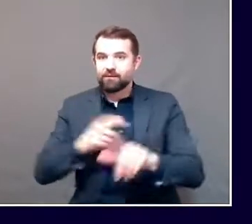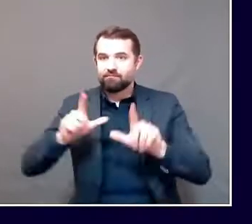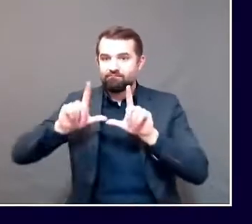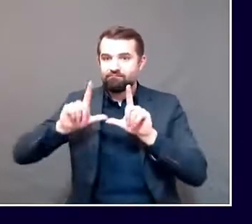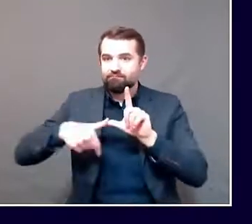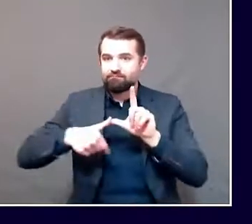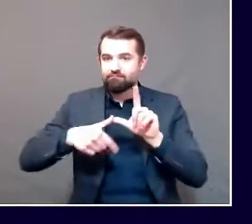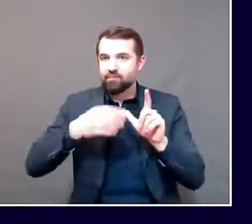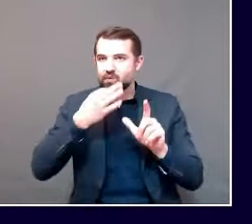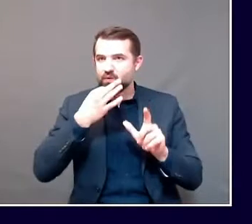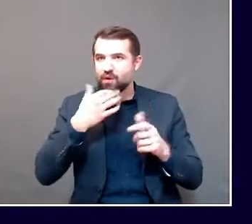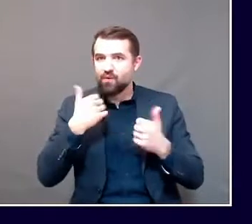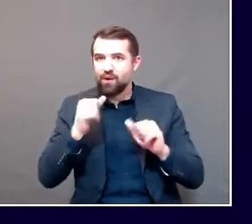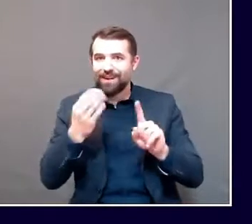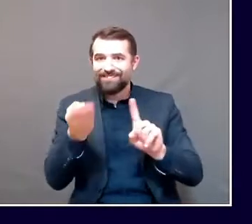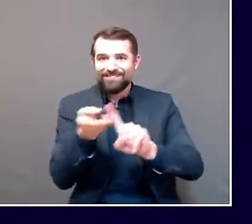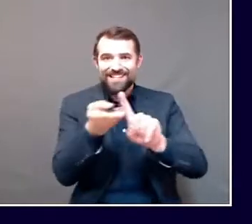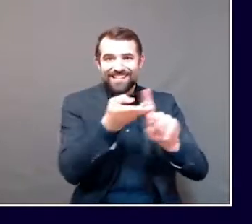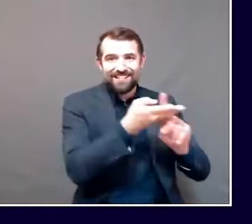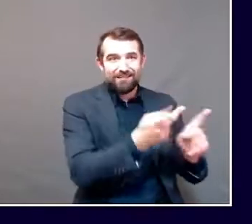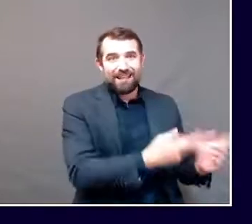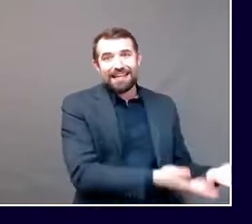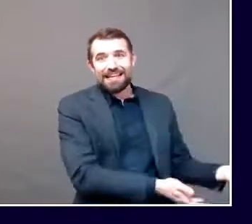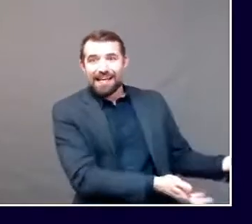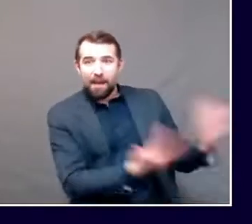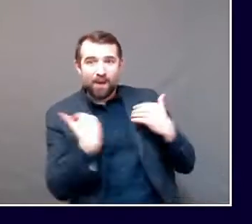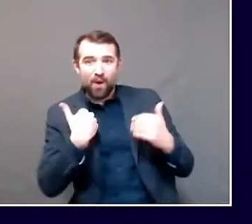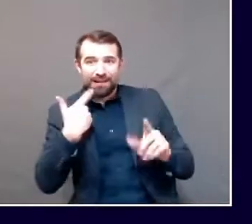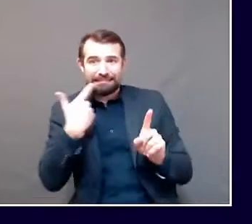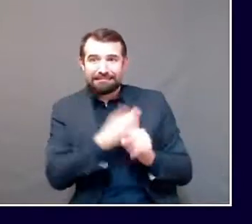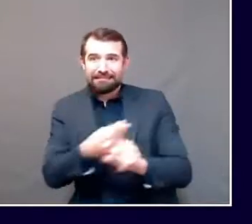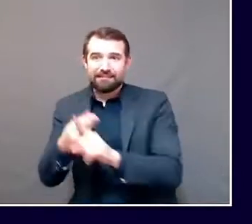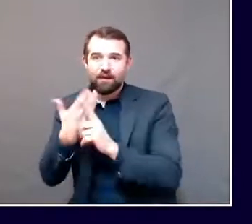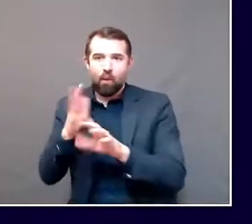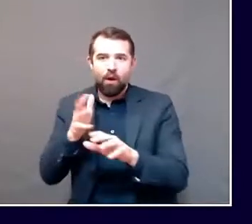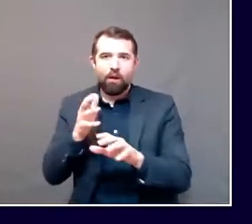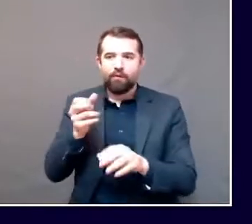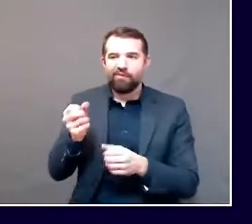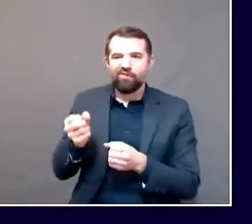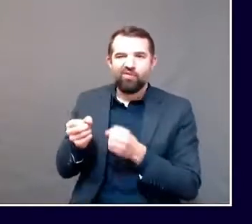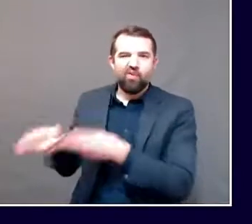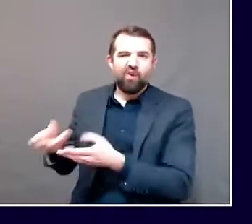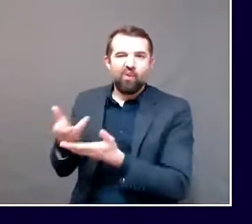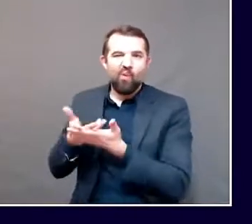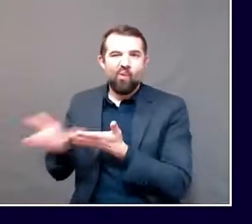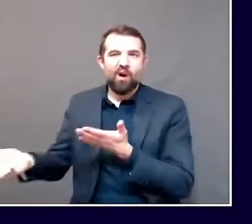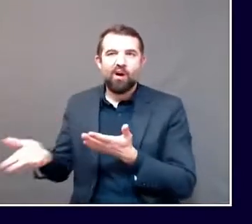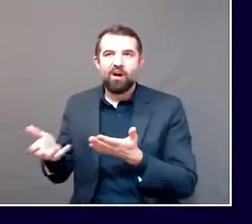they have to be thrown out, because the idea of throwing these out is so unpalatable to so many people.